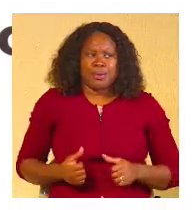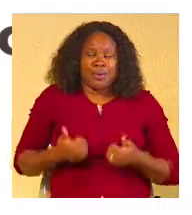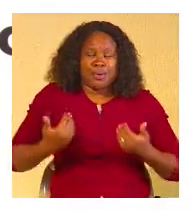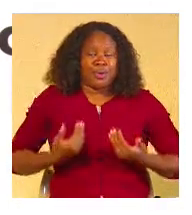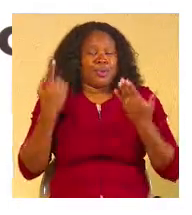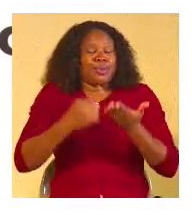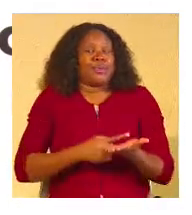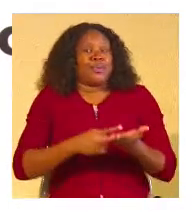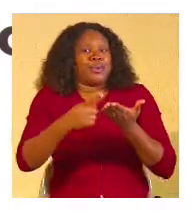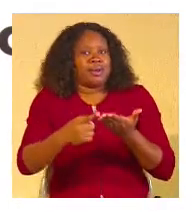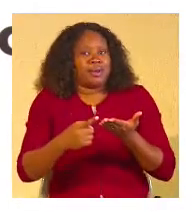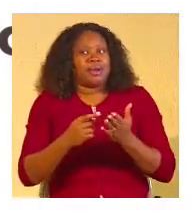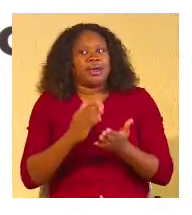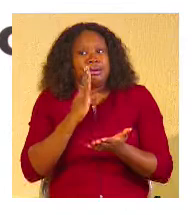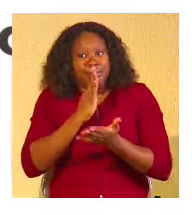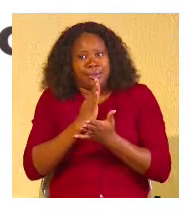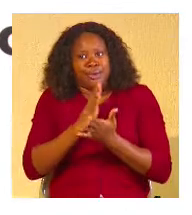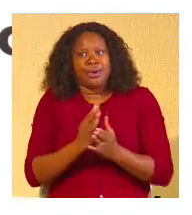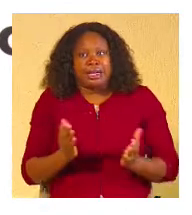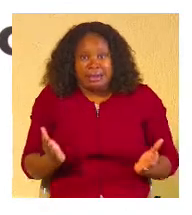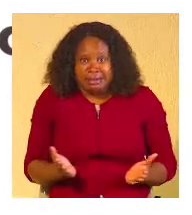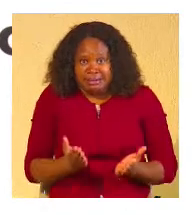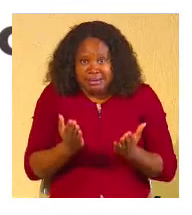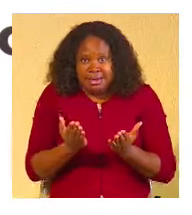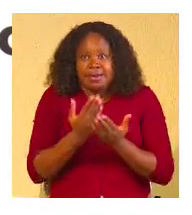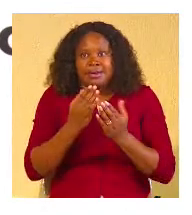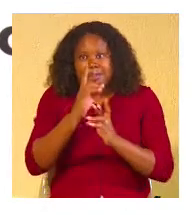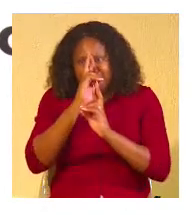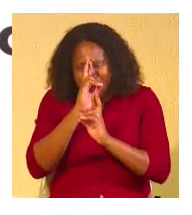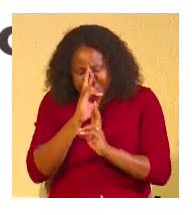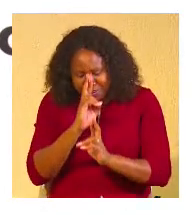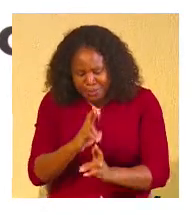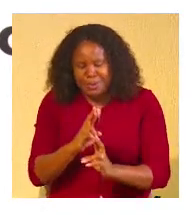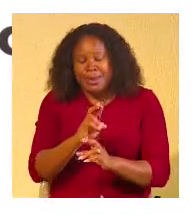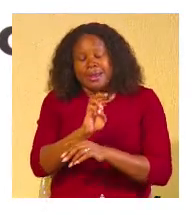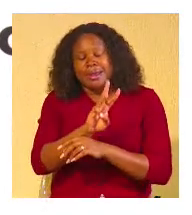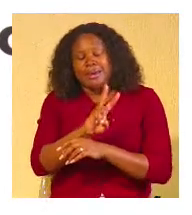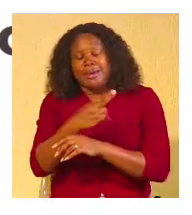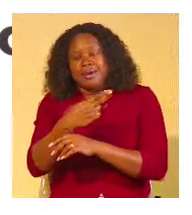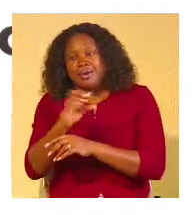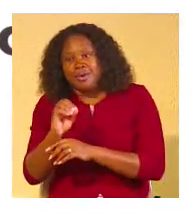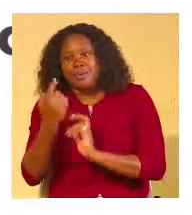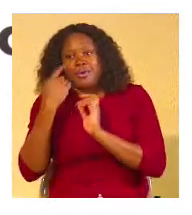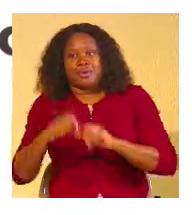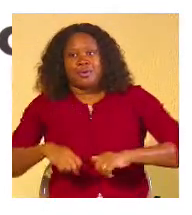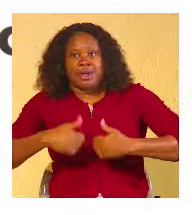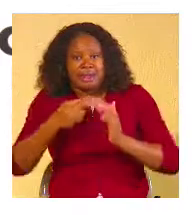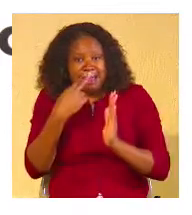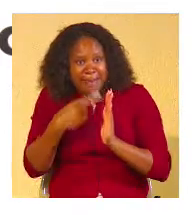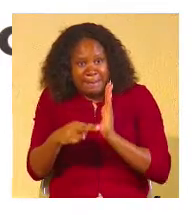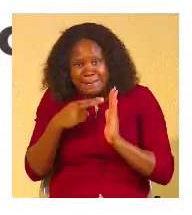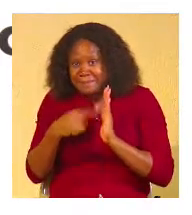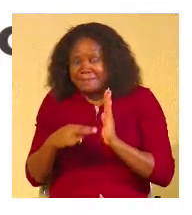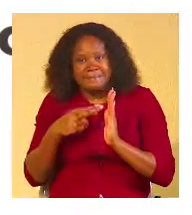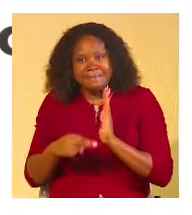Youth Week, and really to encourage them also to adhere to the WHO and the Ministry of Health and Social